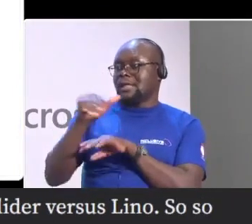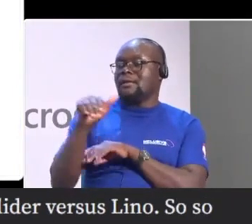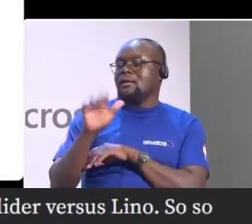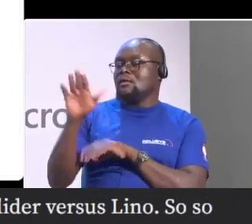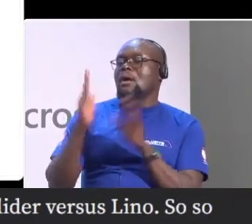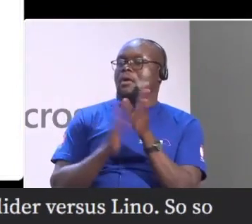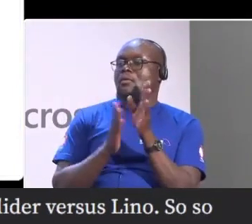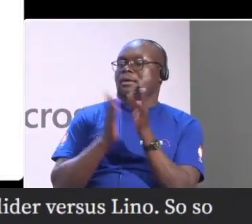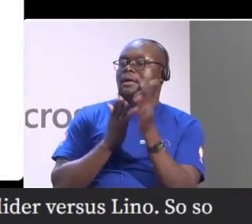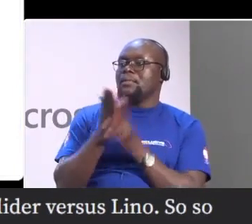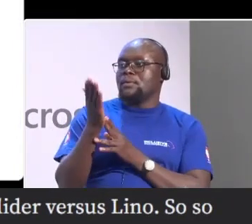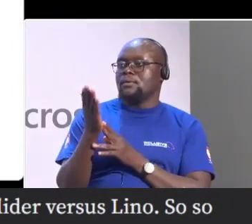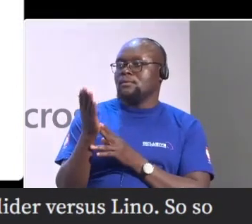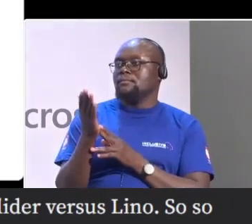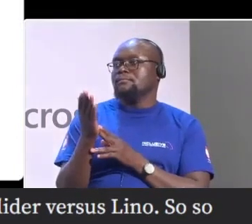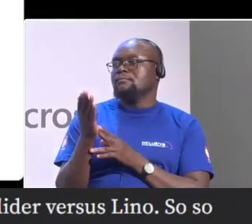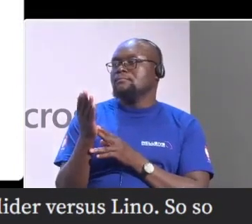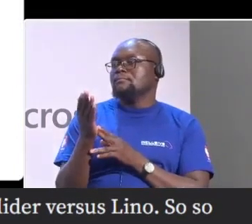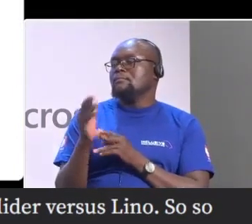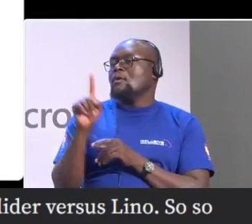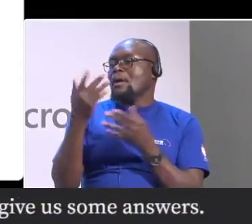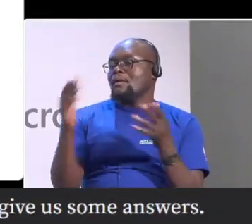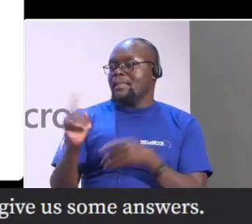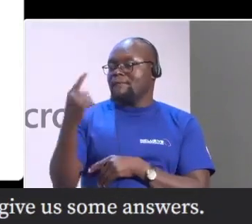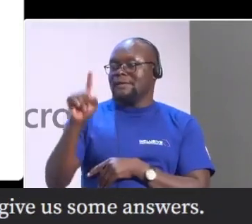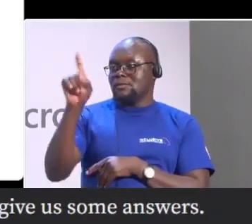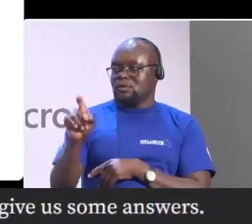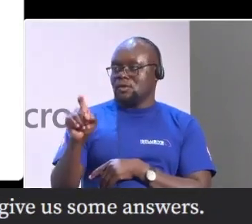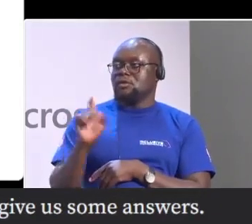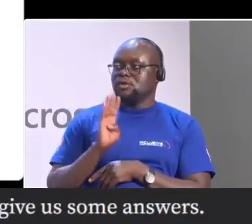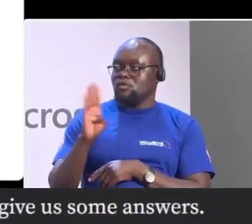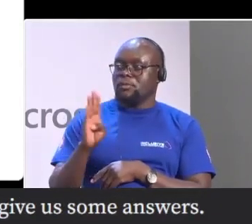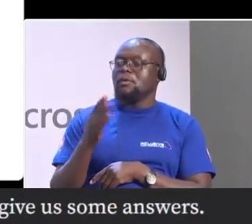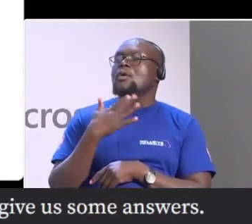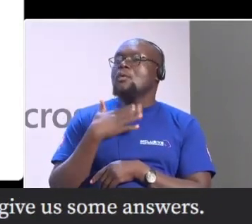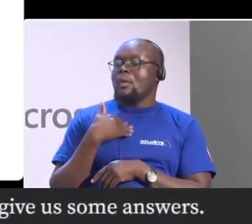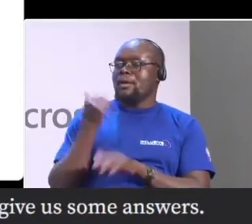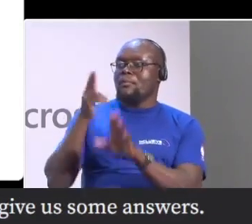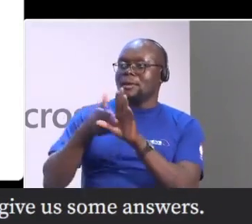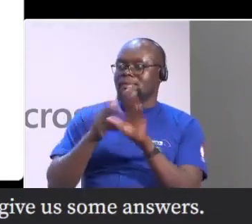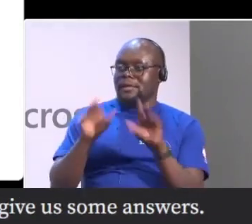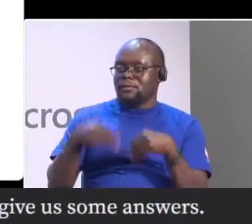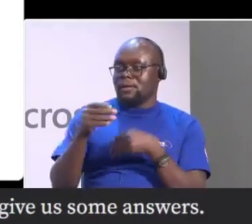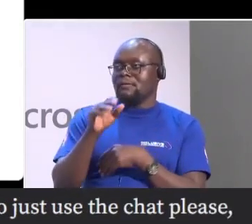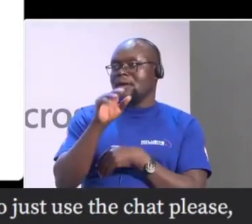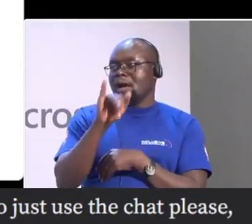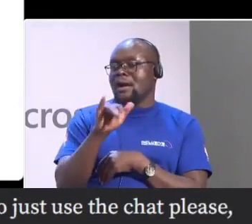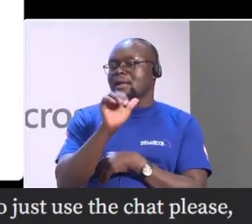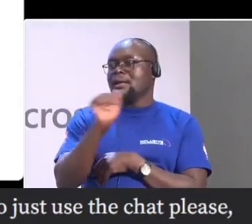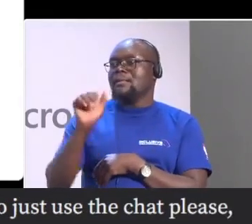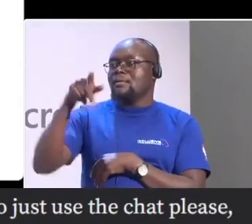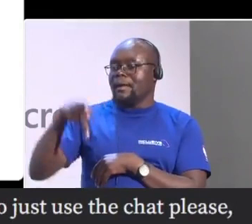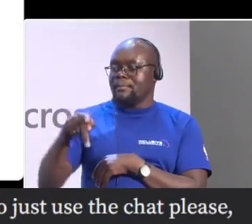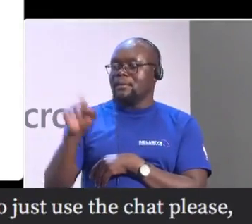through. So to start off, I suppose one of the first questions would be, would you participate in getting an IAAP